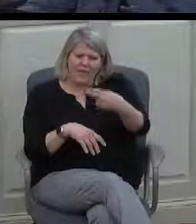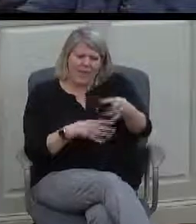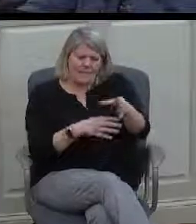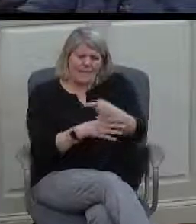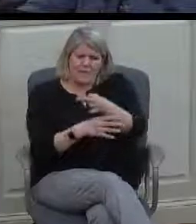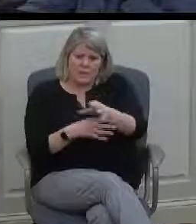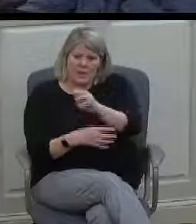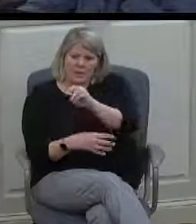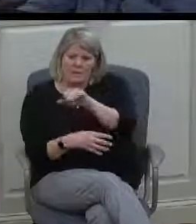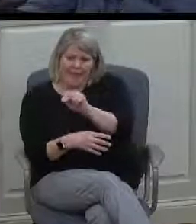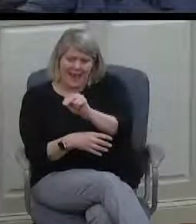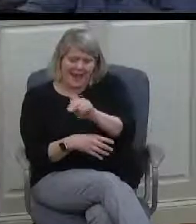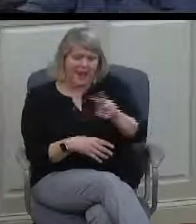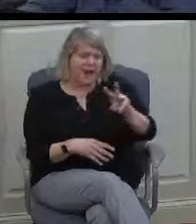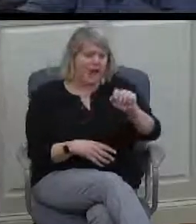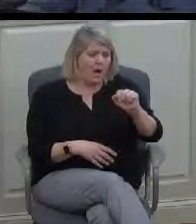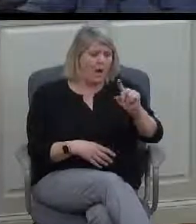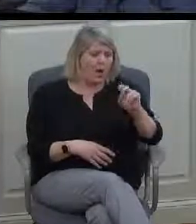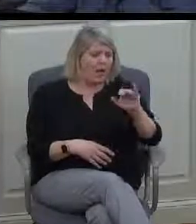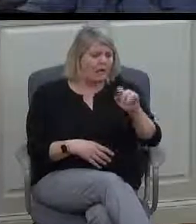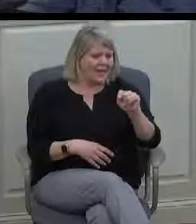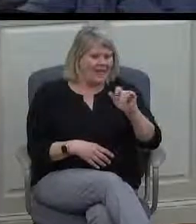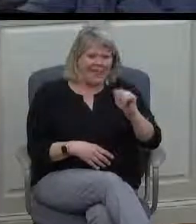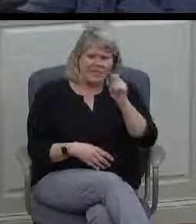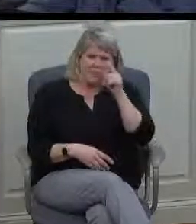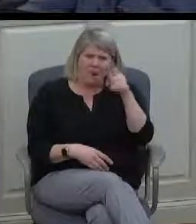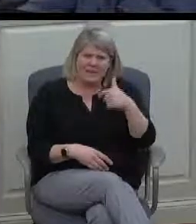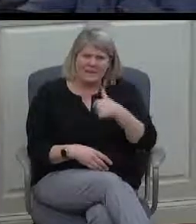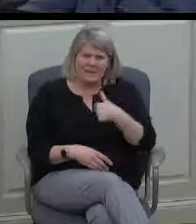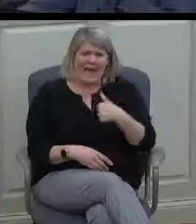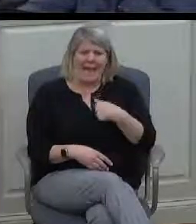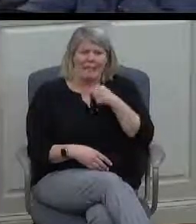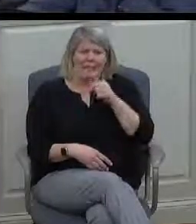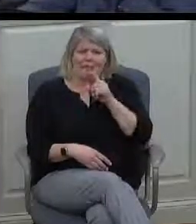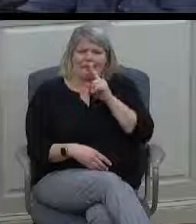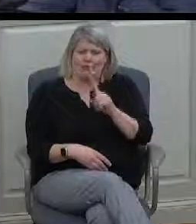me. I'm not sure how I feel about that